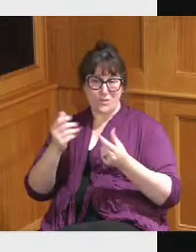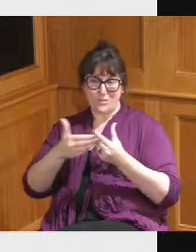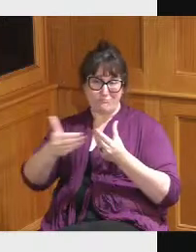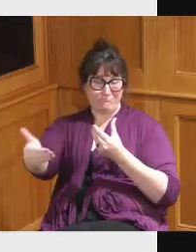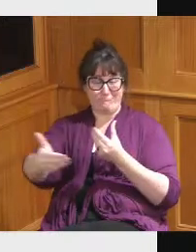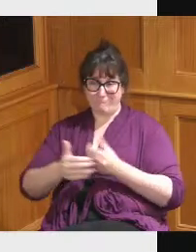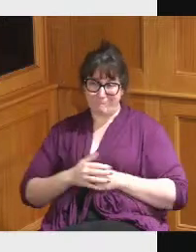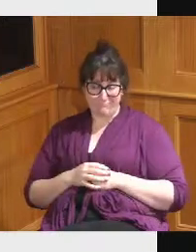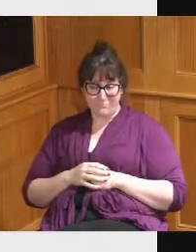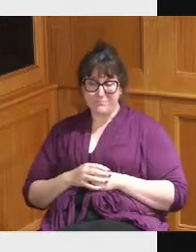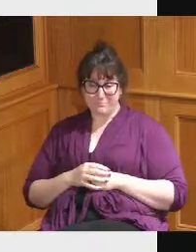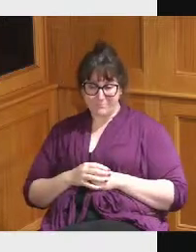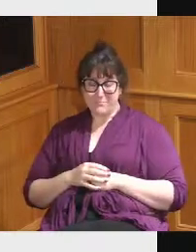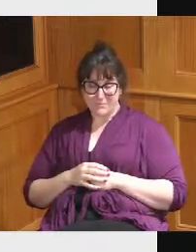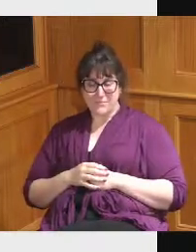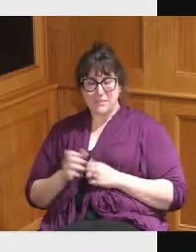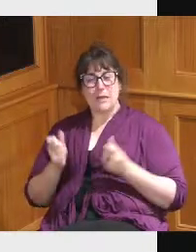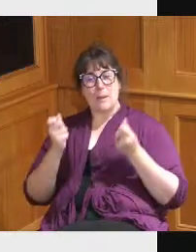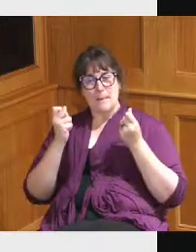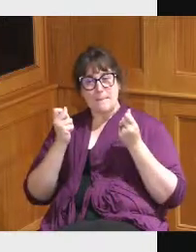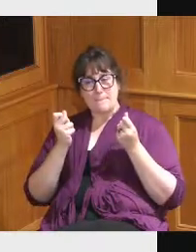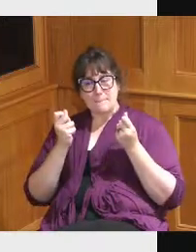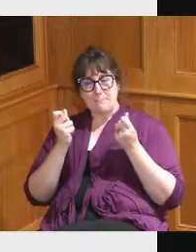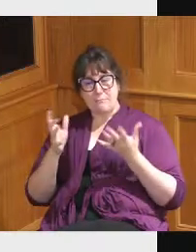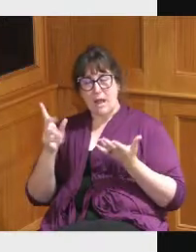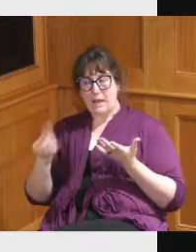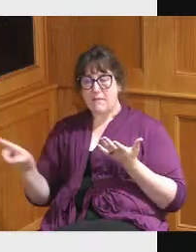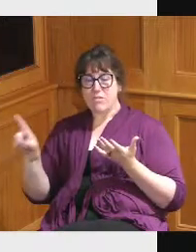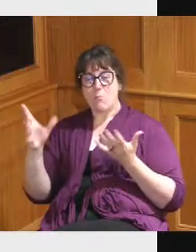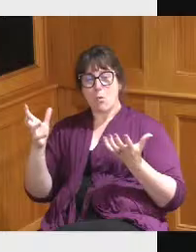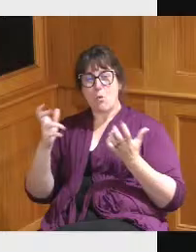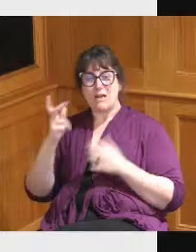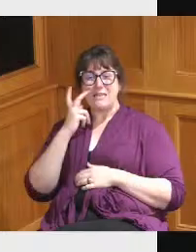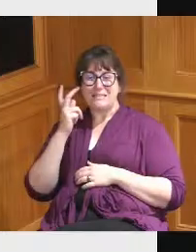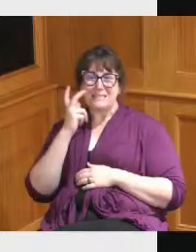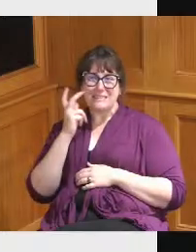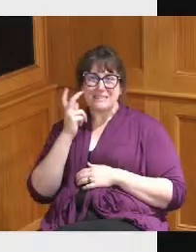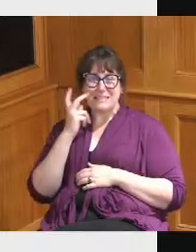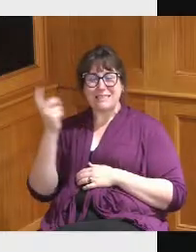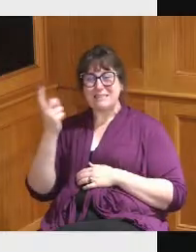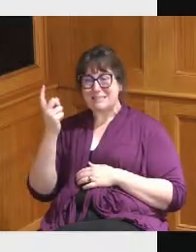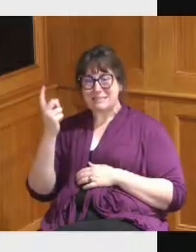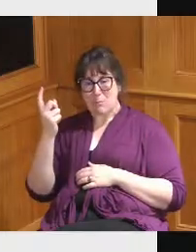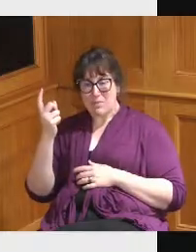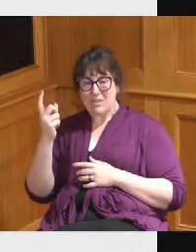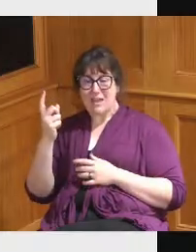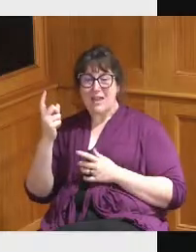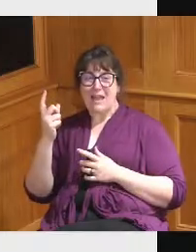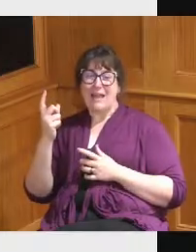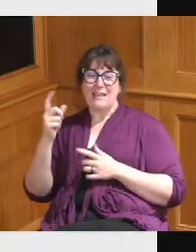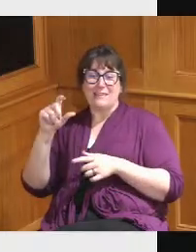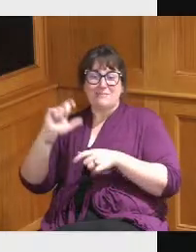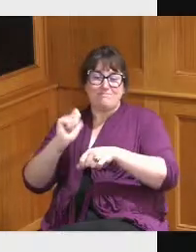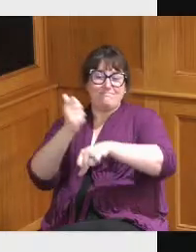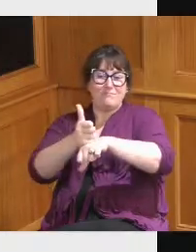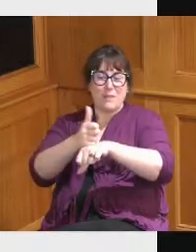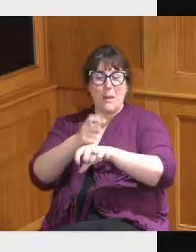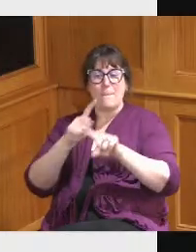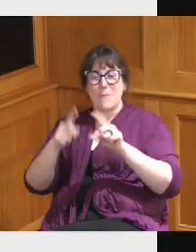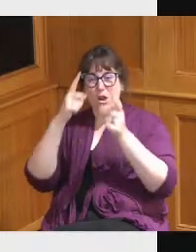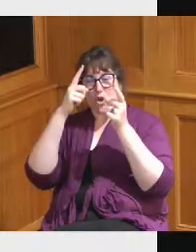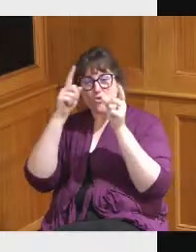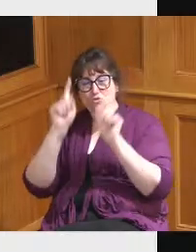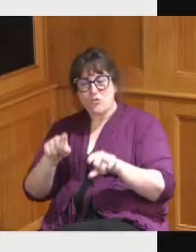There were a lot of the stakeholders wanted to see something implemented, but they did not agree on the components that had